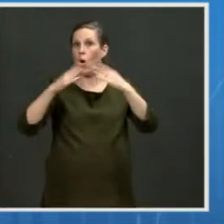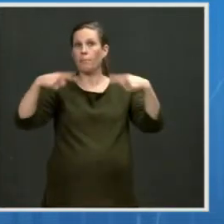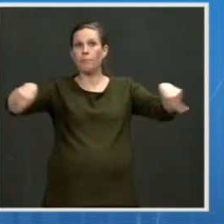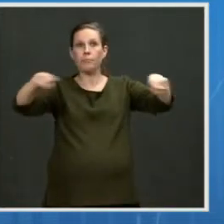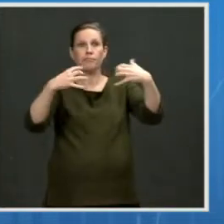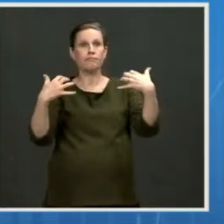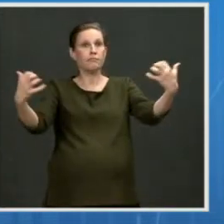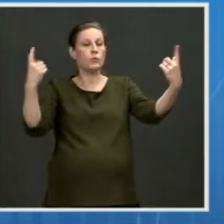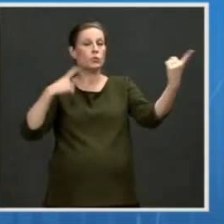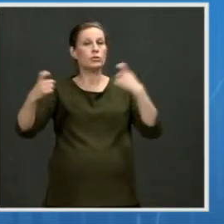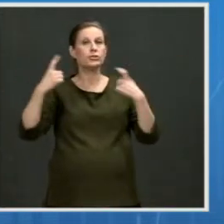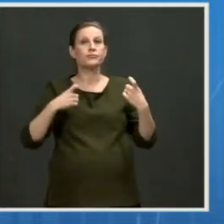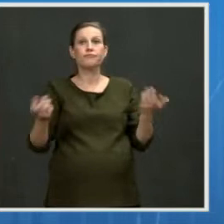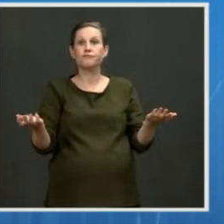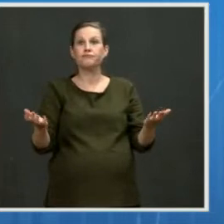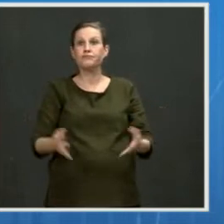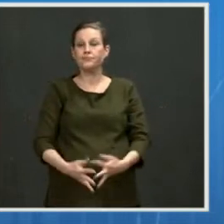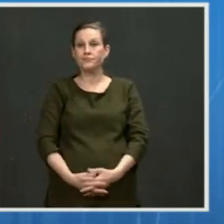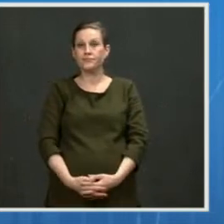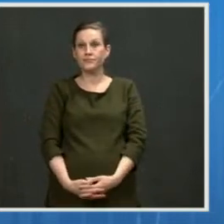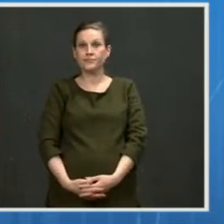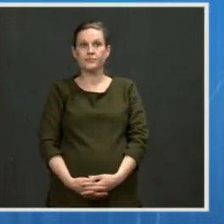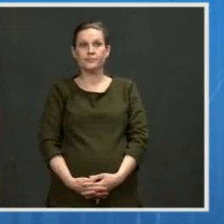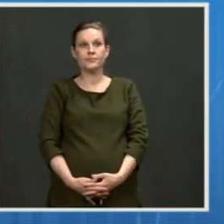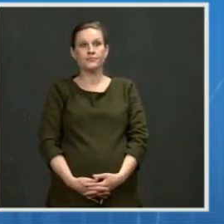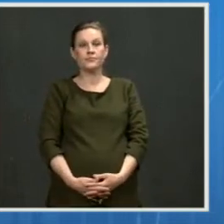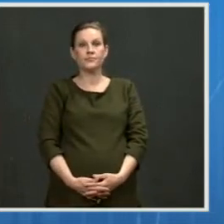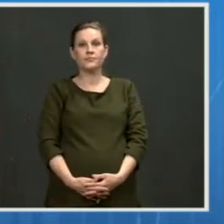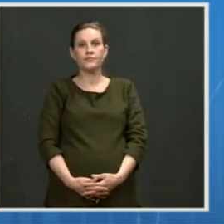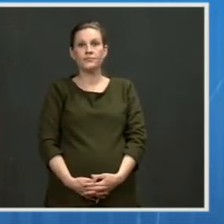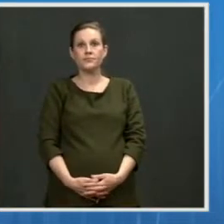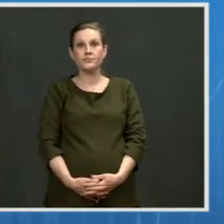First question will go to Tamara Keith at NPR.